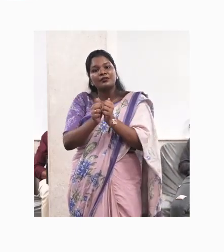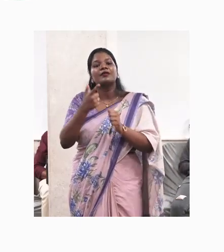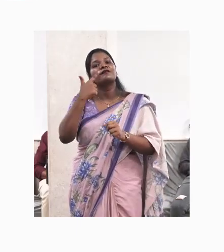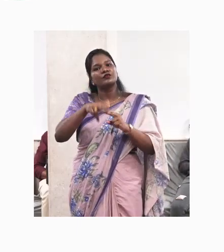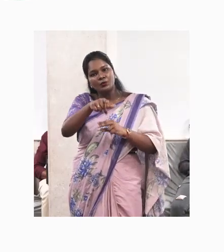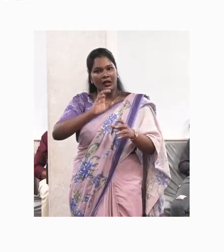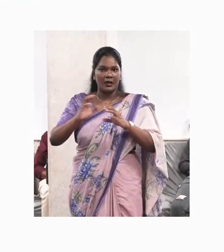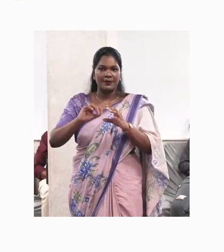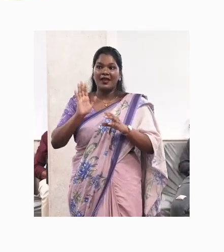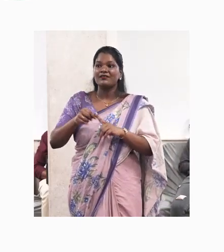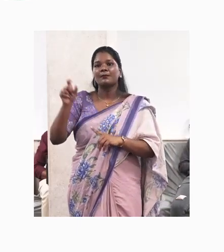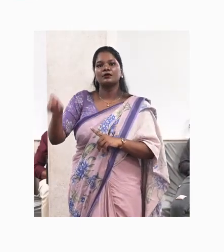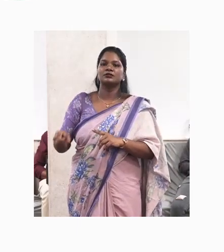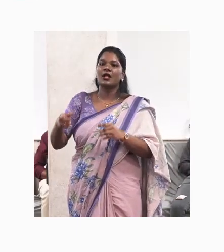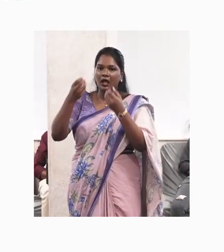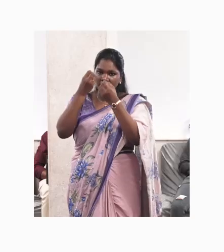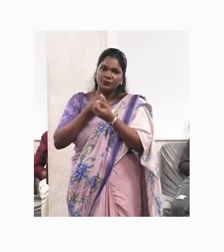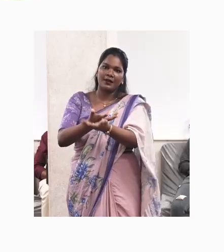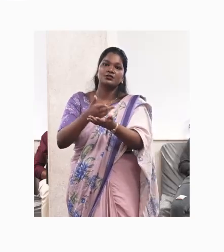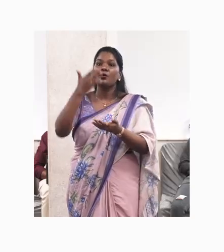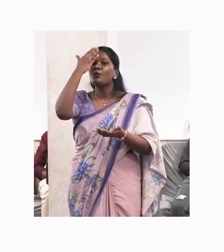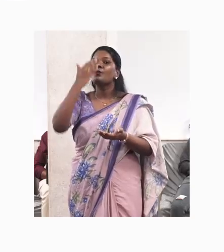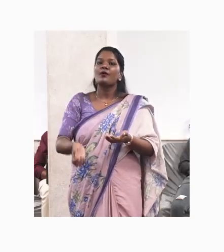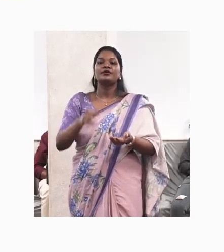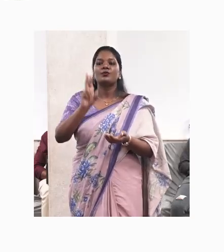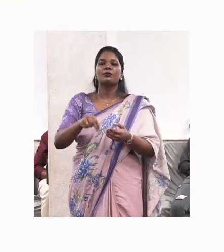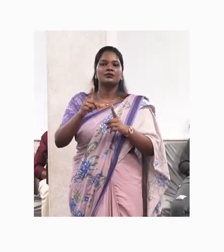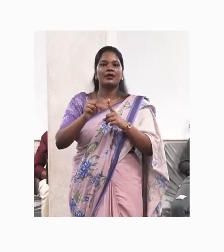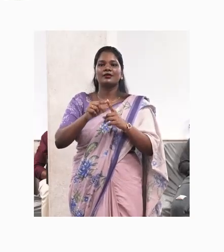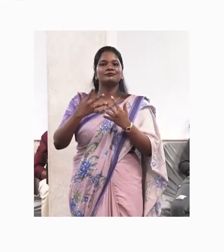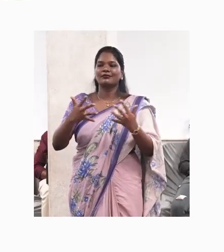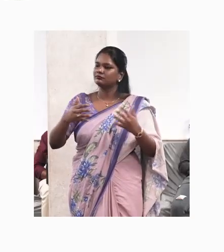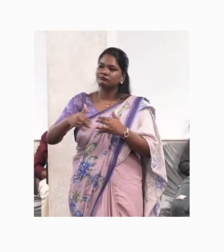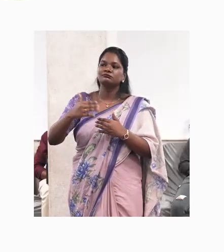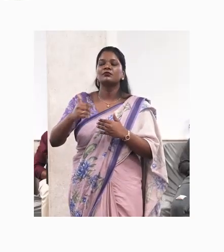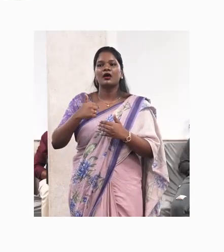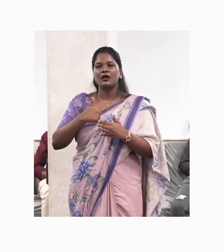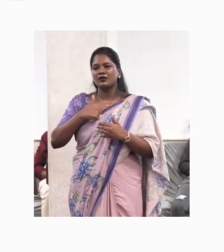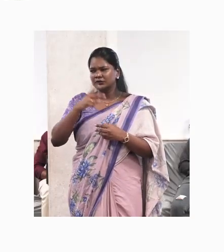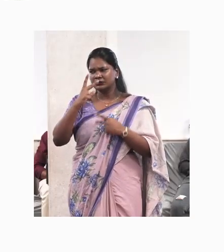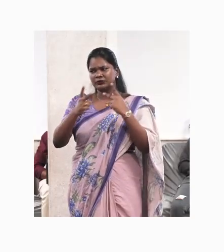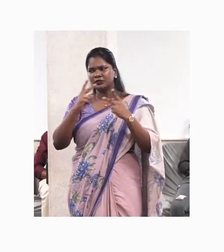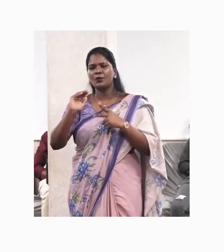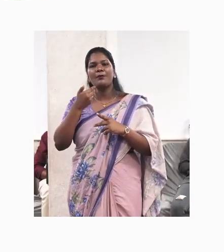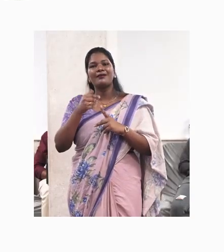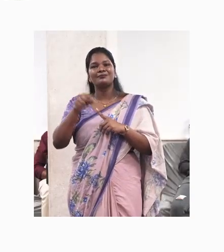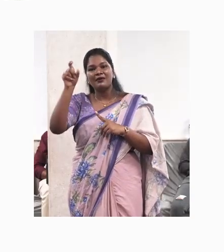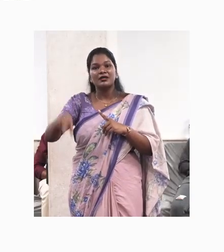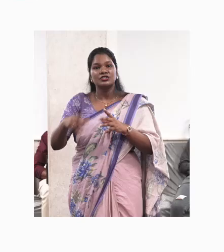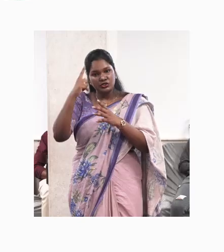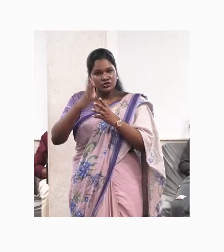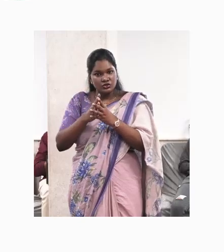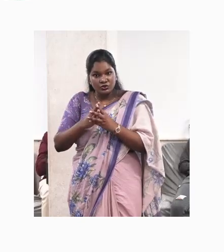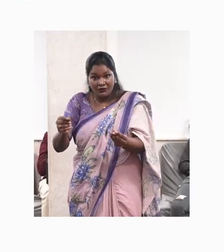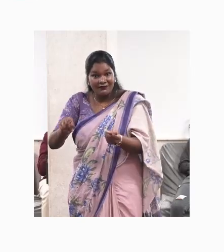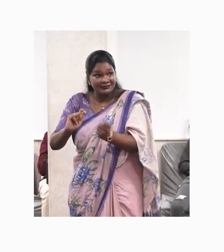are communicating with that person and expressing why you're taking a certain thing. So I have seen that when the client recovers